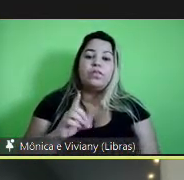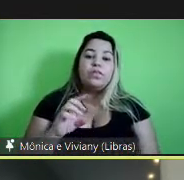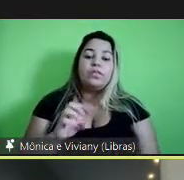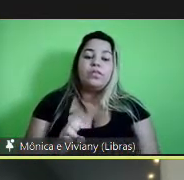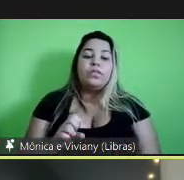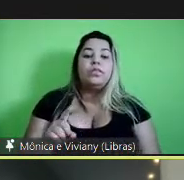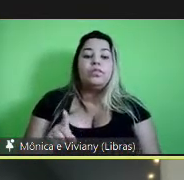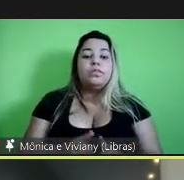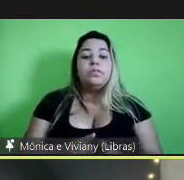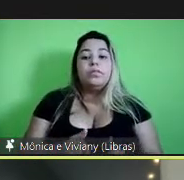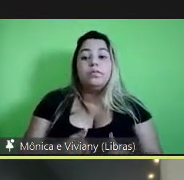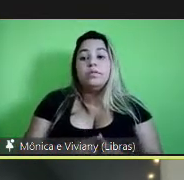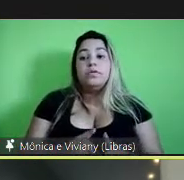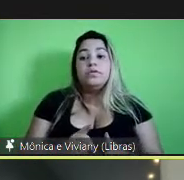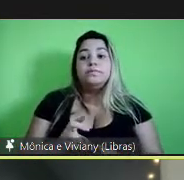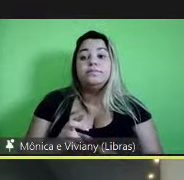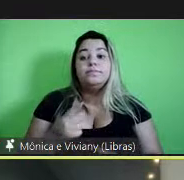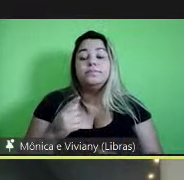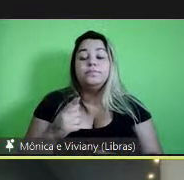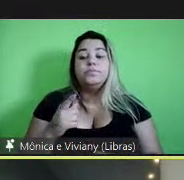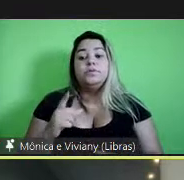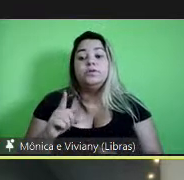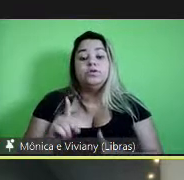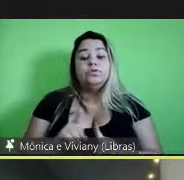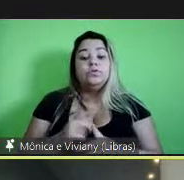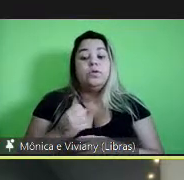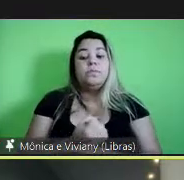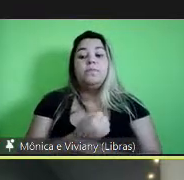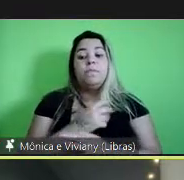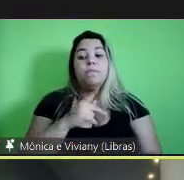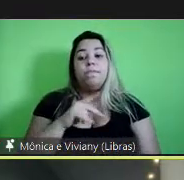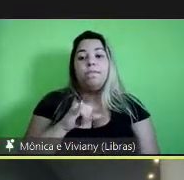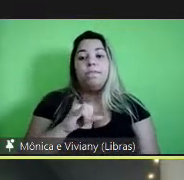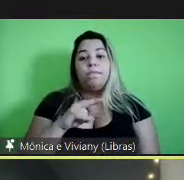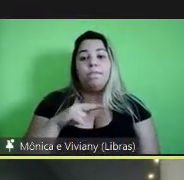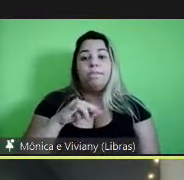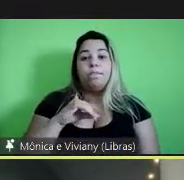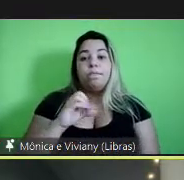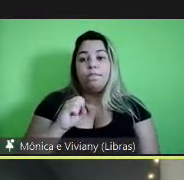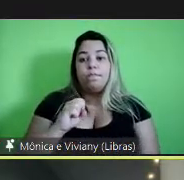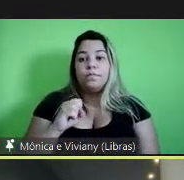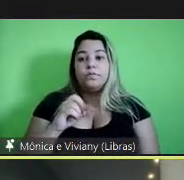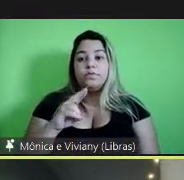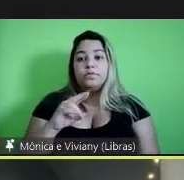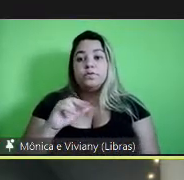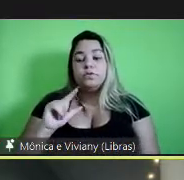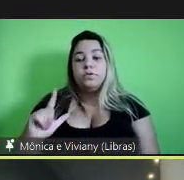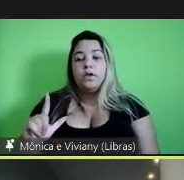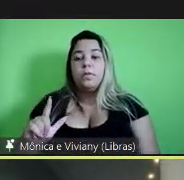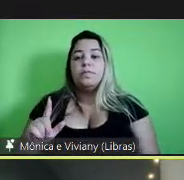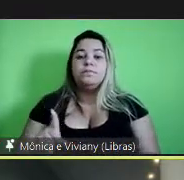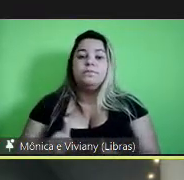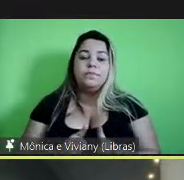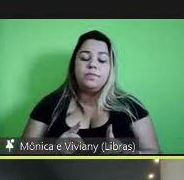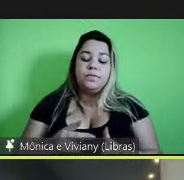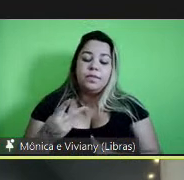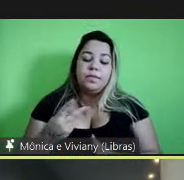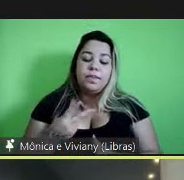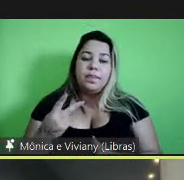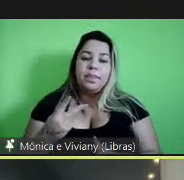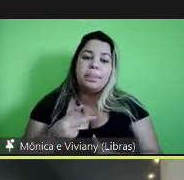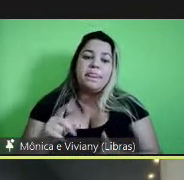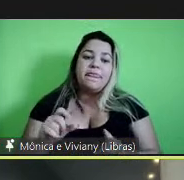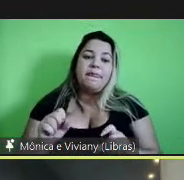complete network with 9 units for ambulatory, 13 central support centers,